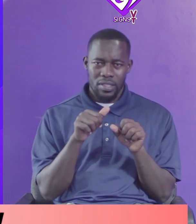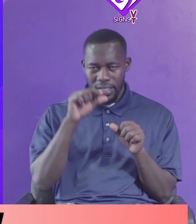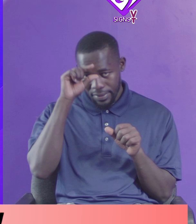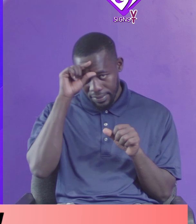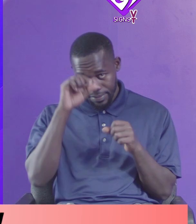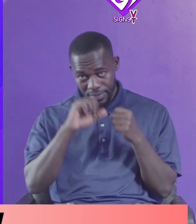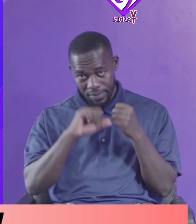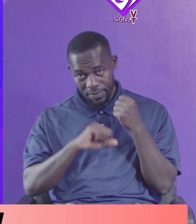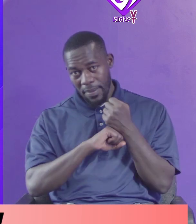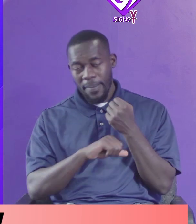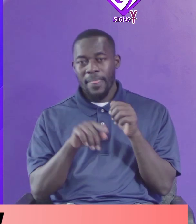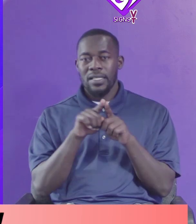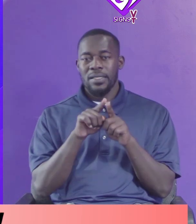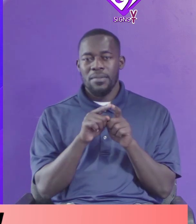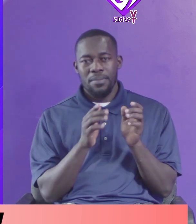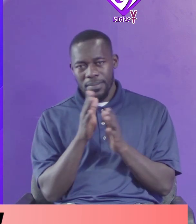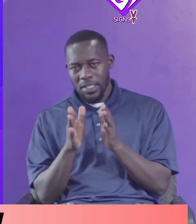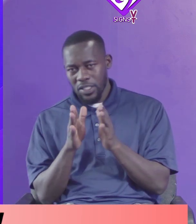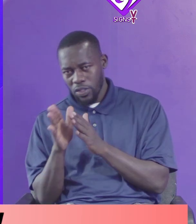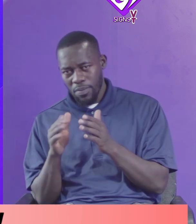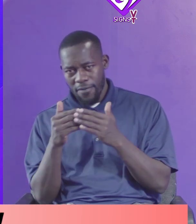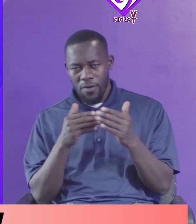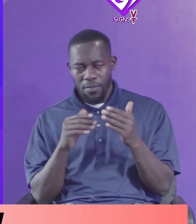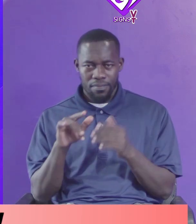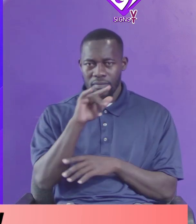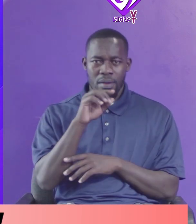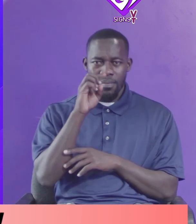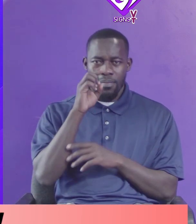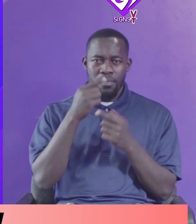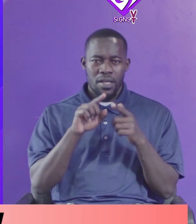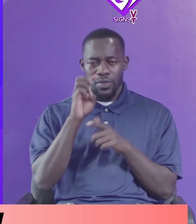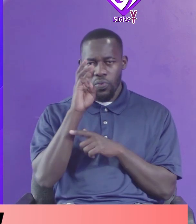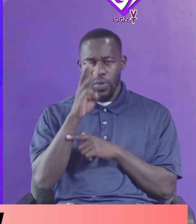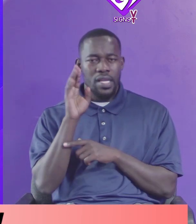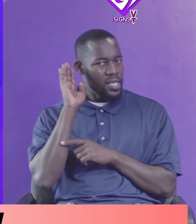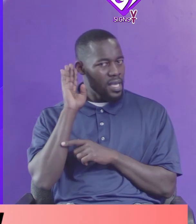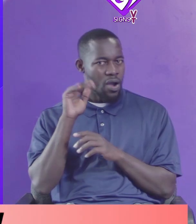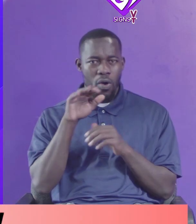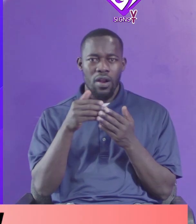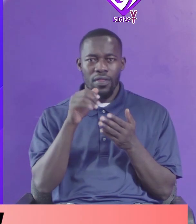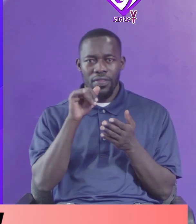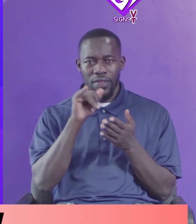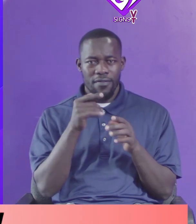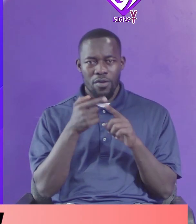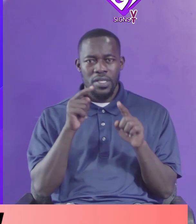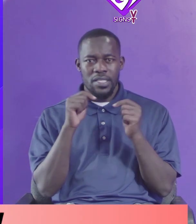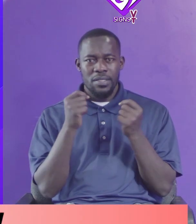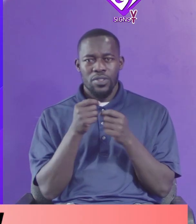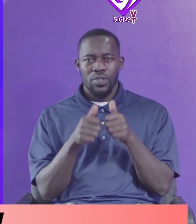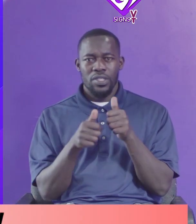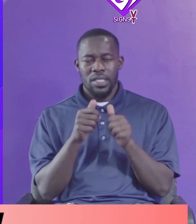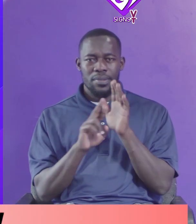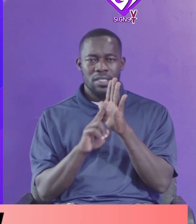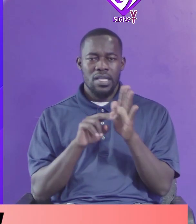support, as far as preparations of players, but we are going to hear all this from the team that represented us. We have the highlights for